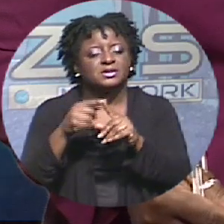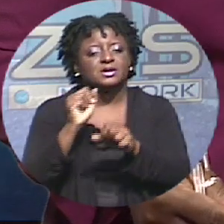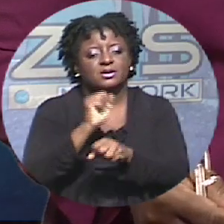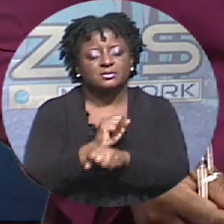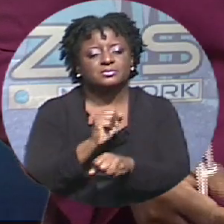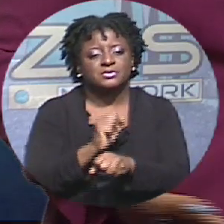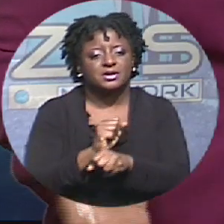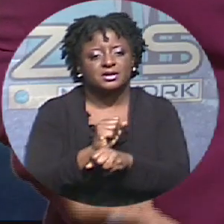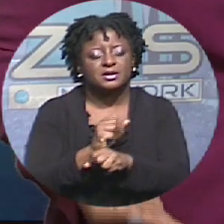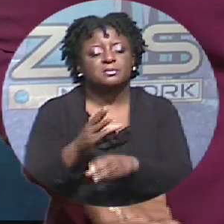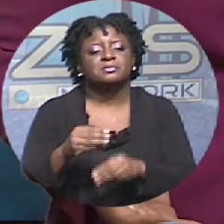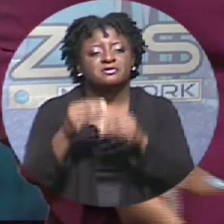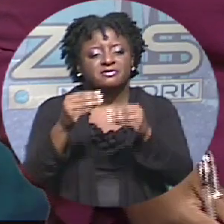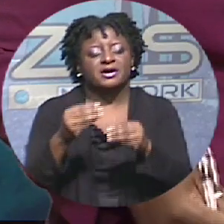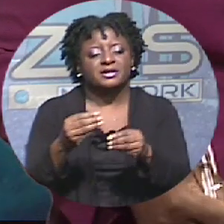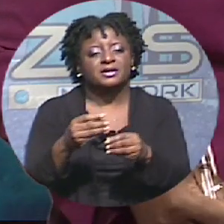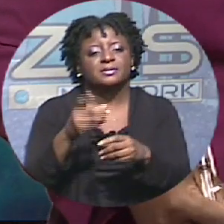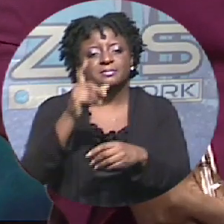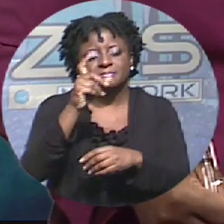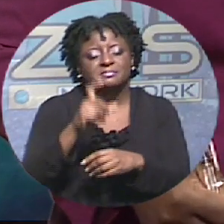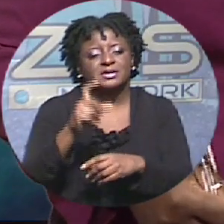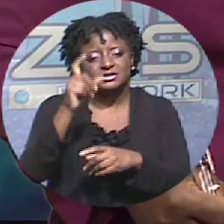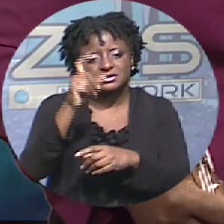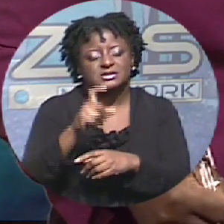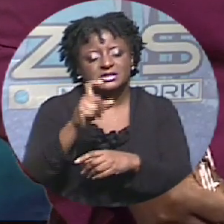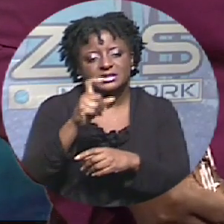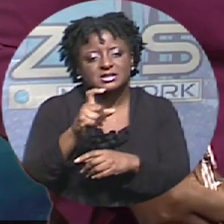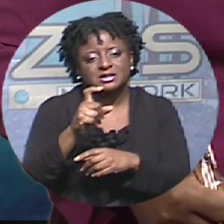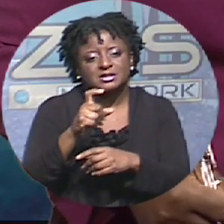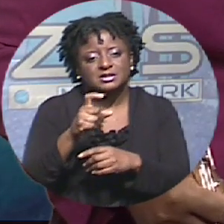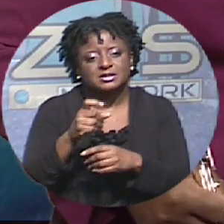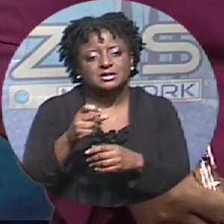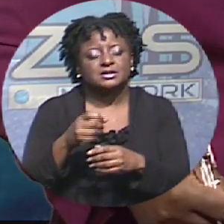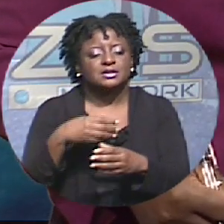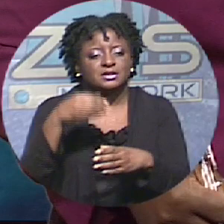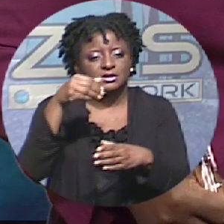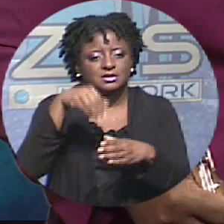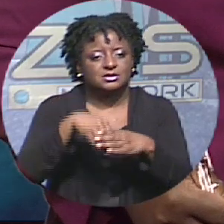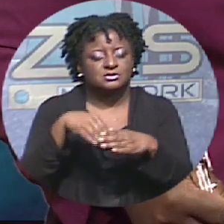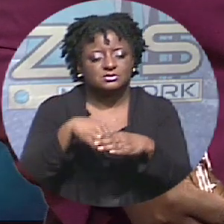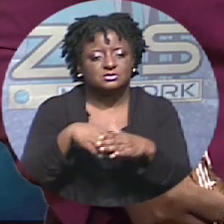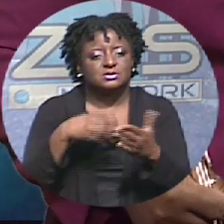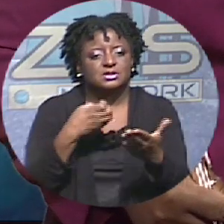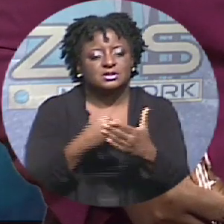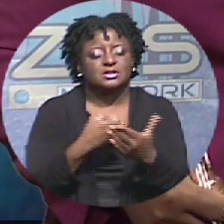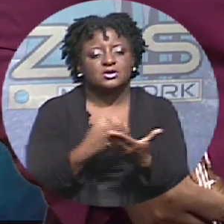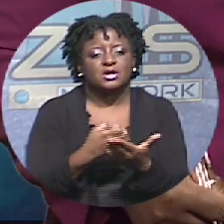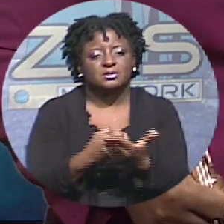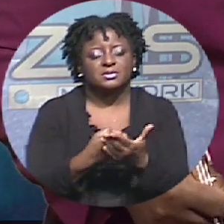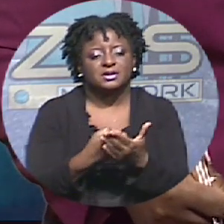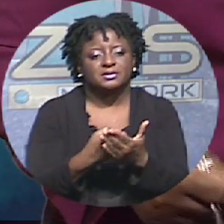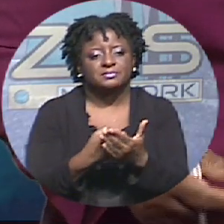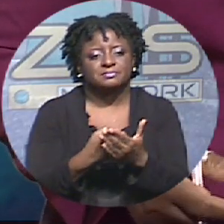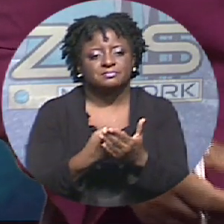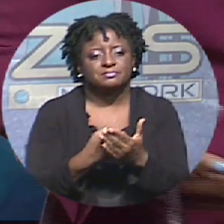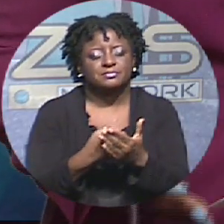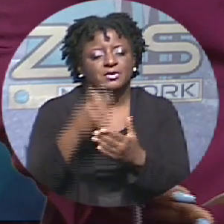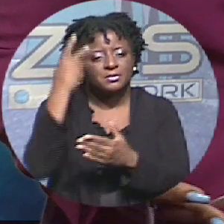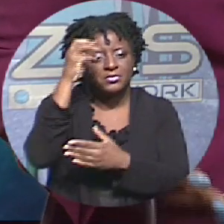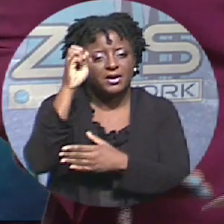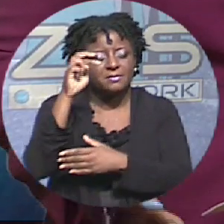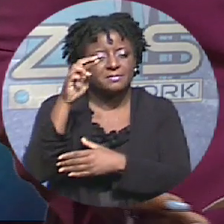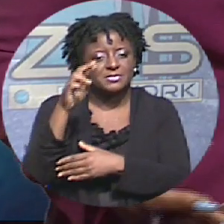into the Bahamian economy that was initially projected. Prime Minister the Right Honorable Perry Christie, accompanied by his cabinet colleagues and affected